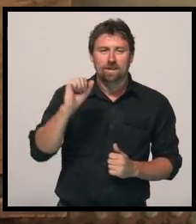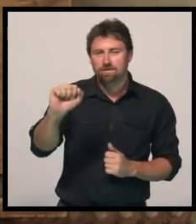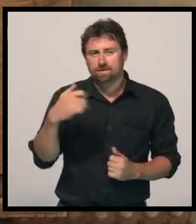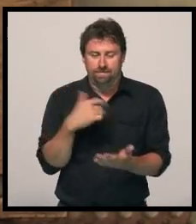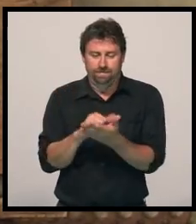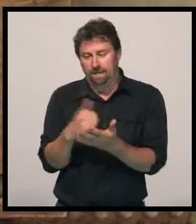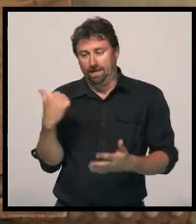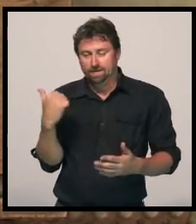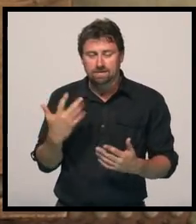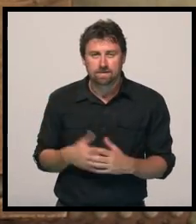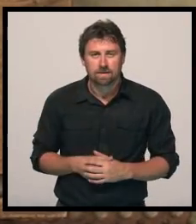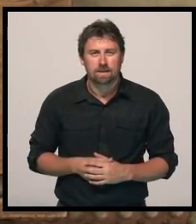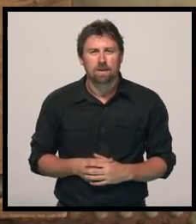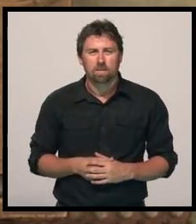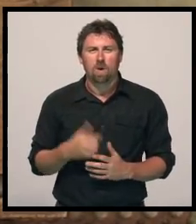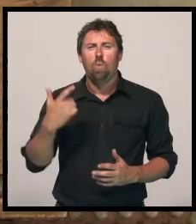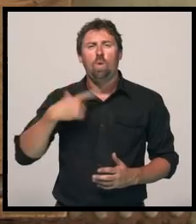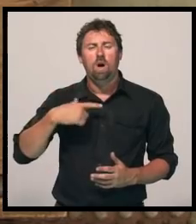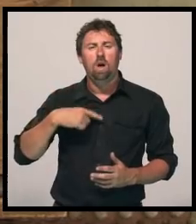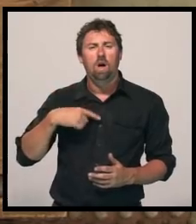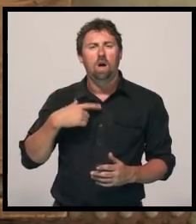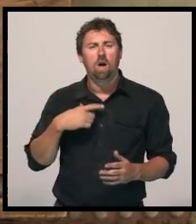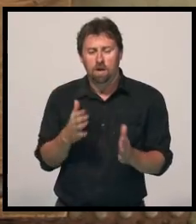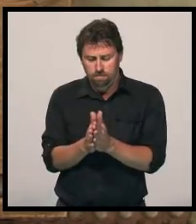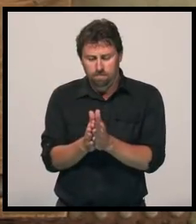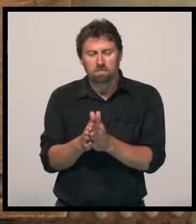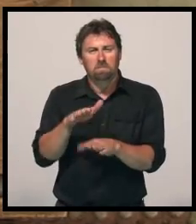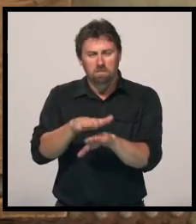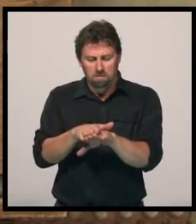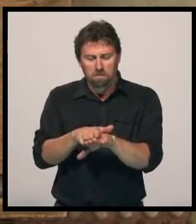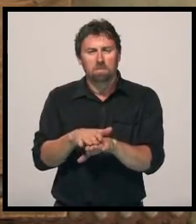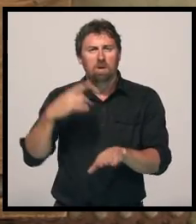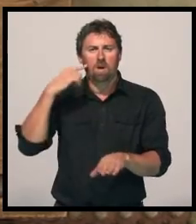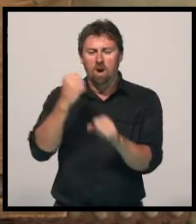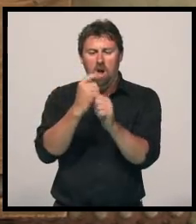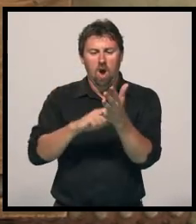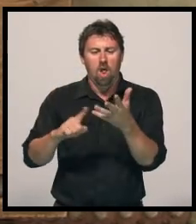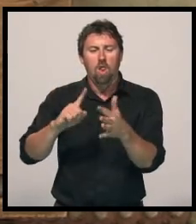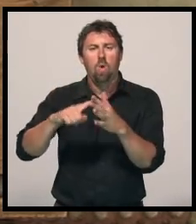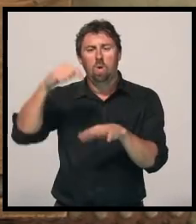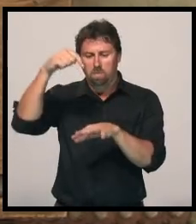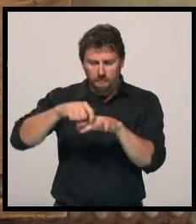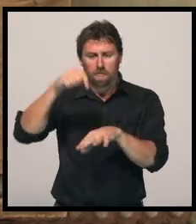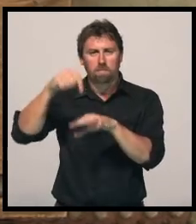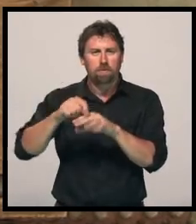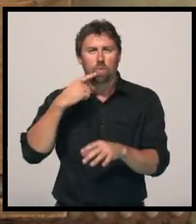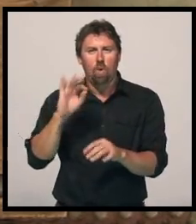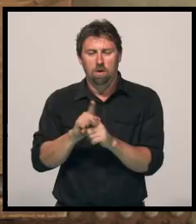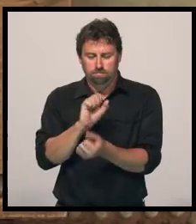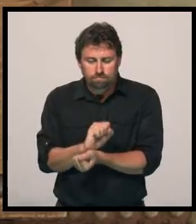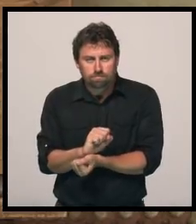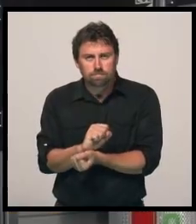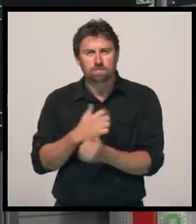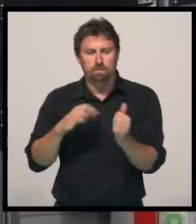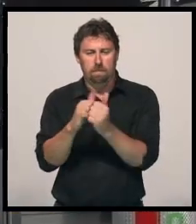could get. And the reason I put it in the vise is the glue then if it drops onto the screw thread of the vise, it doesn't